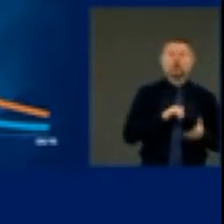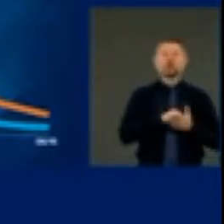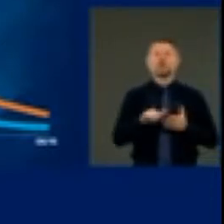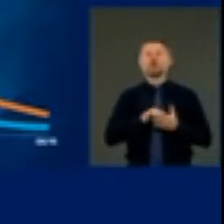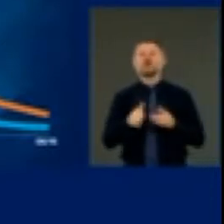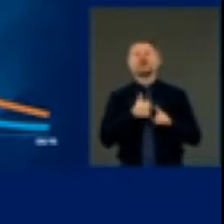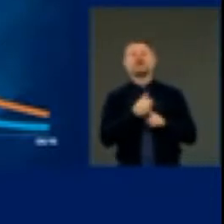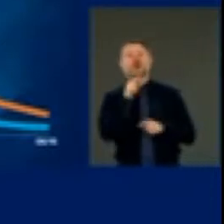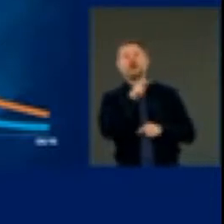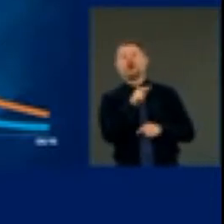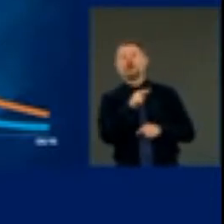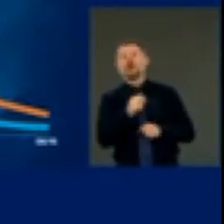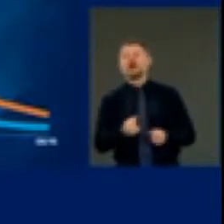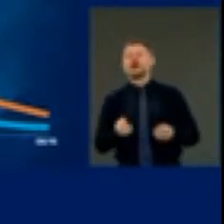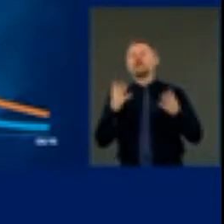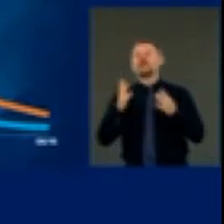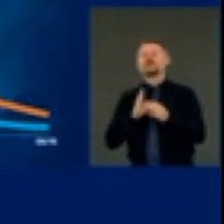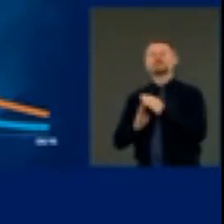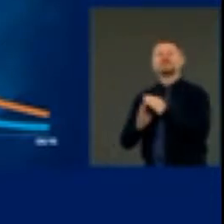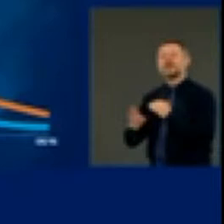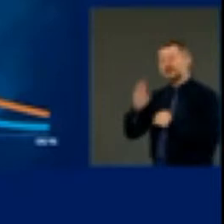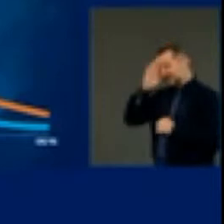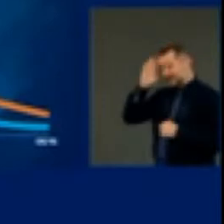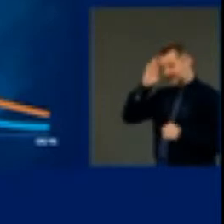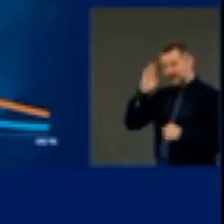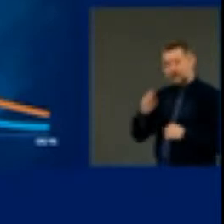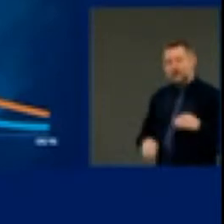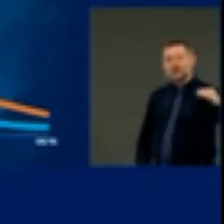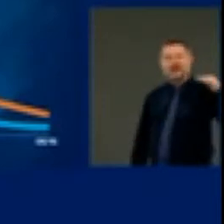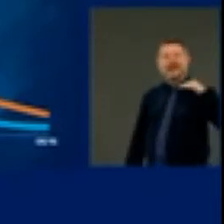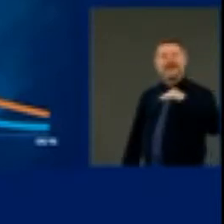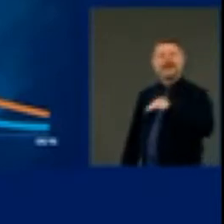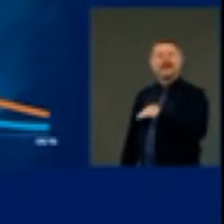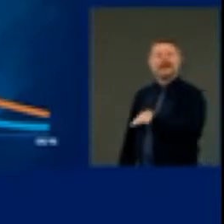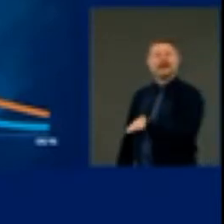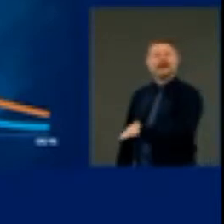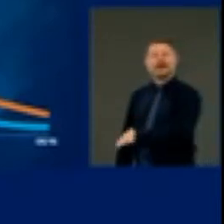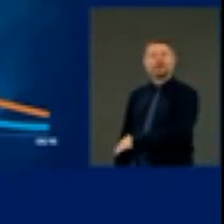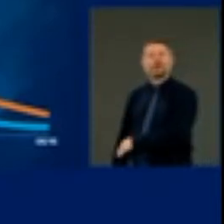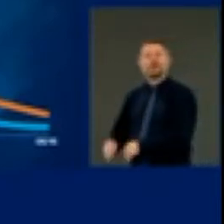down. The percent testing positive is going down.